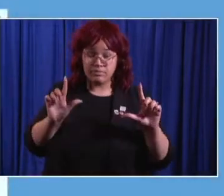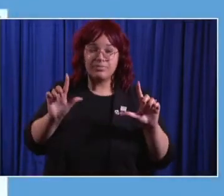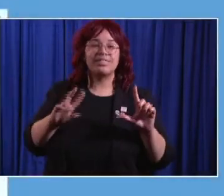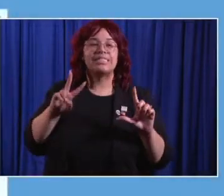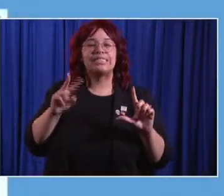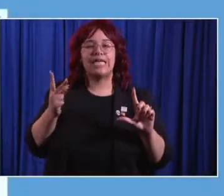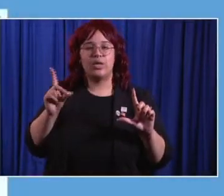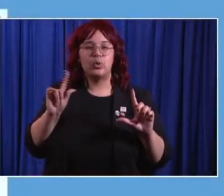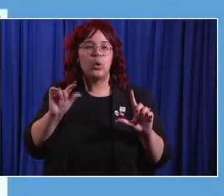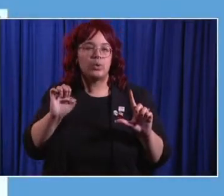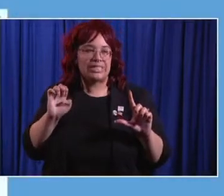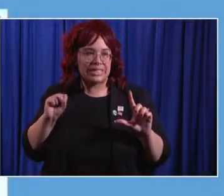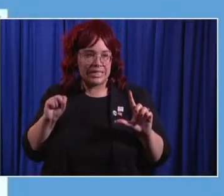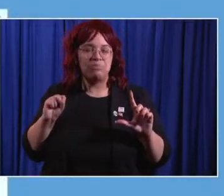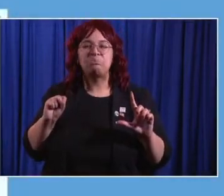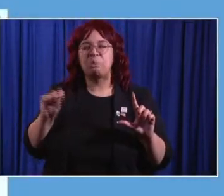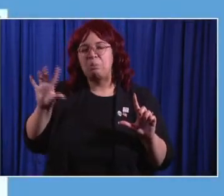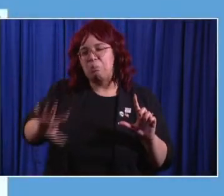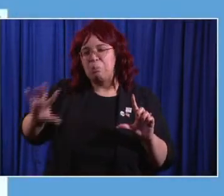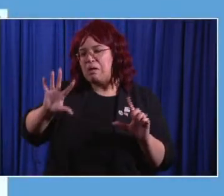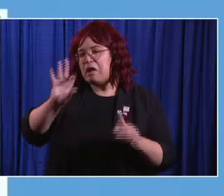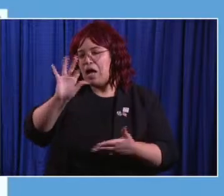9,000. Let's go to the next slide, Eric.